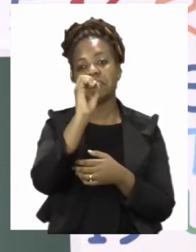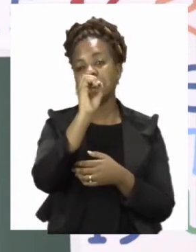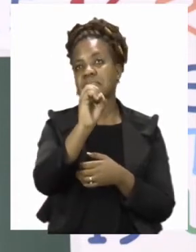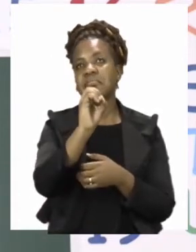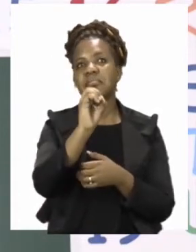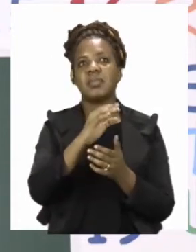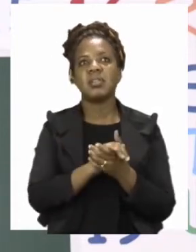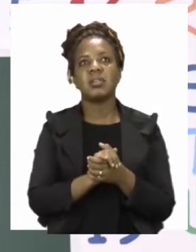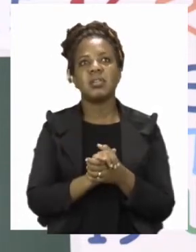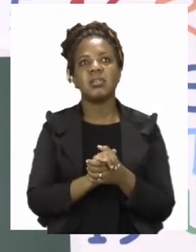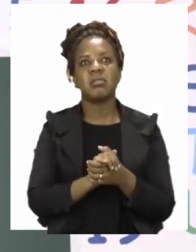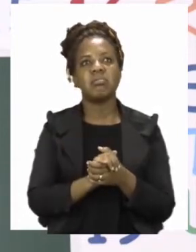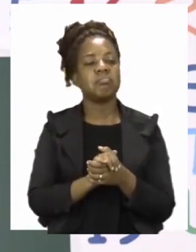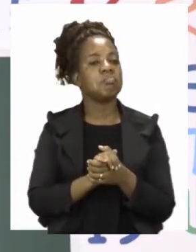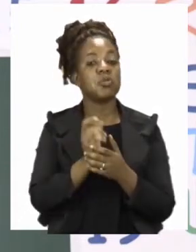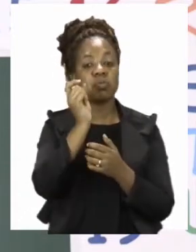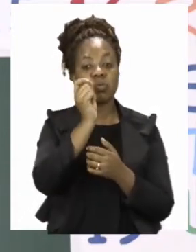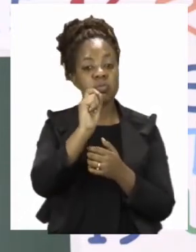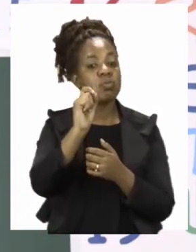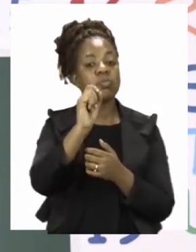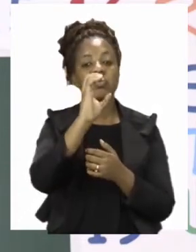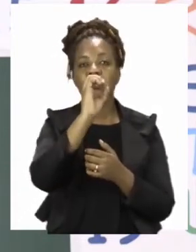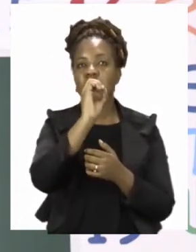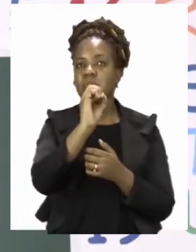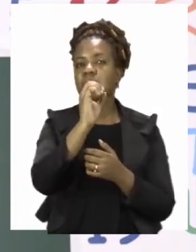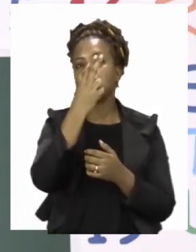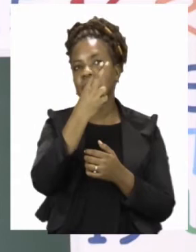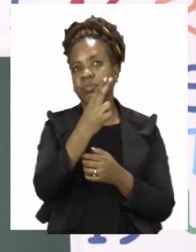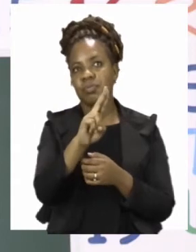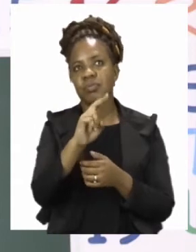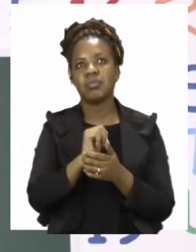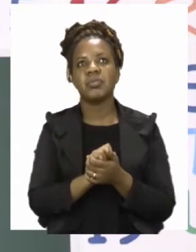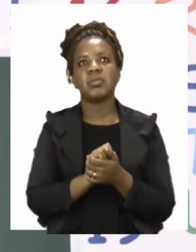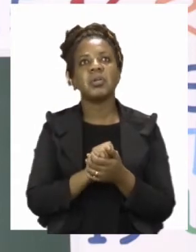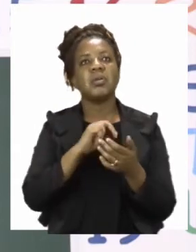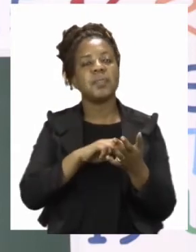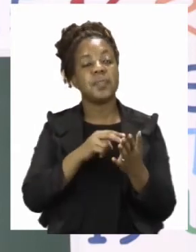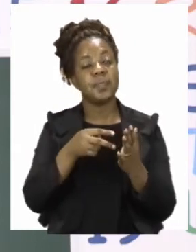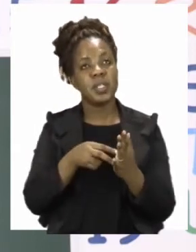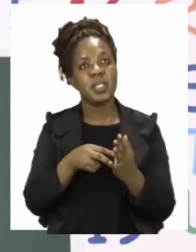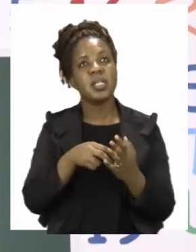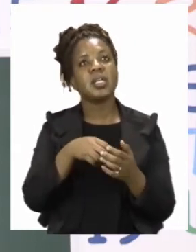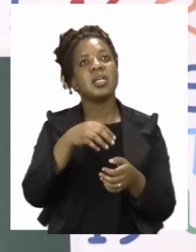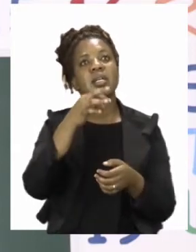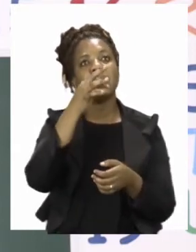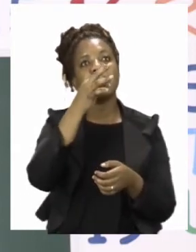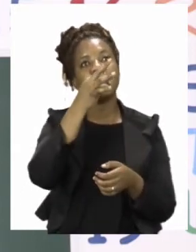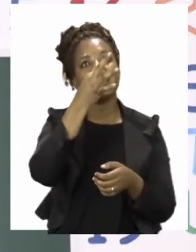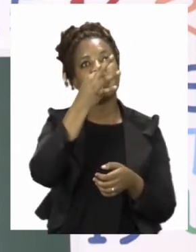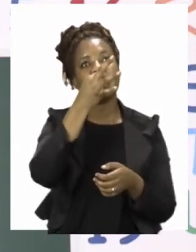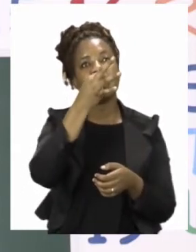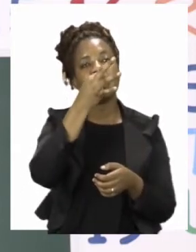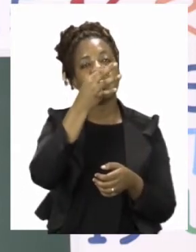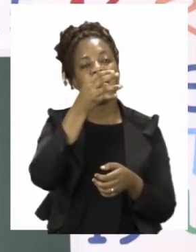or you can use your number line. For us, we are going to count backwards. And we're going to